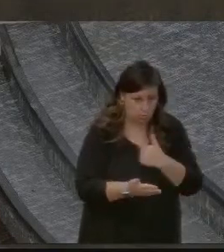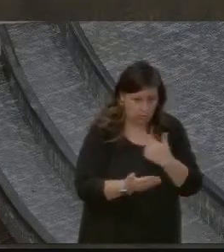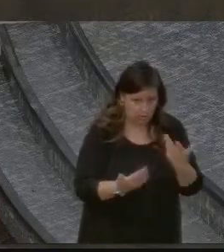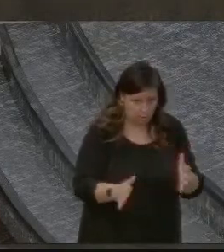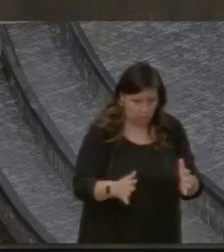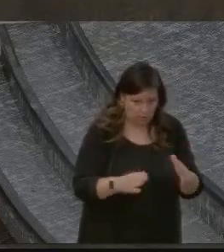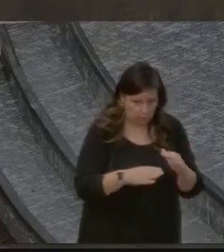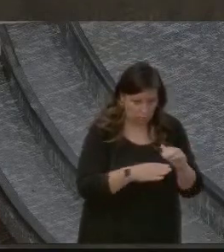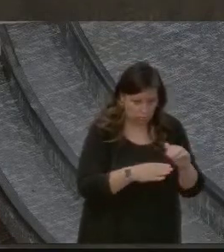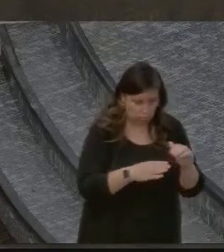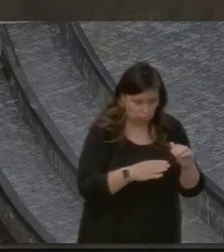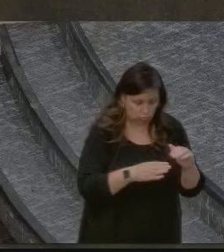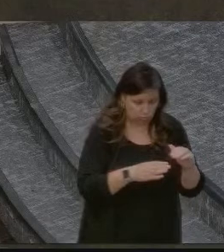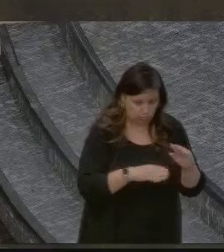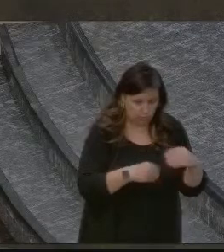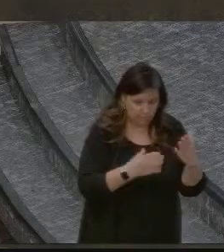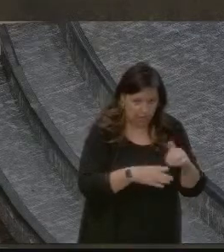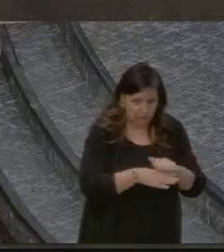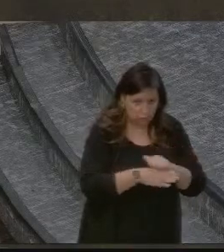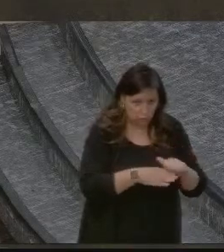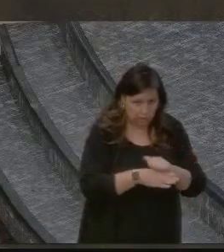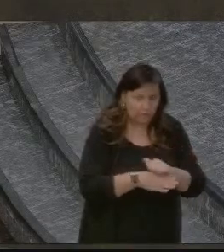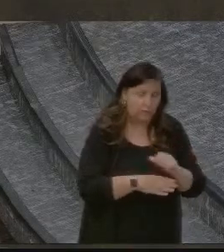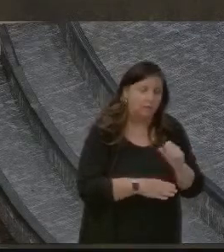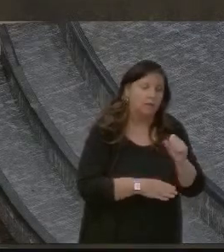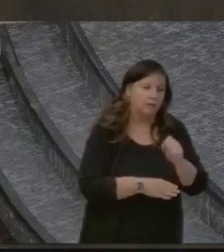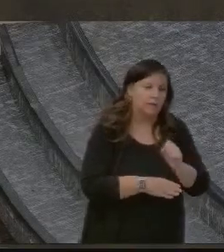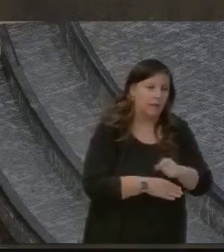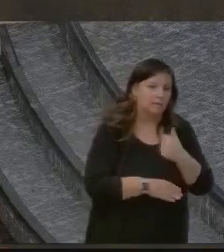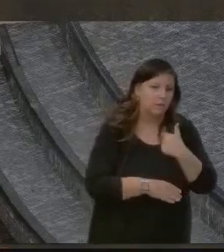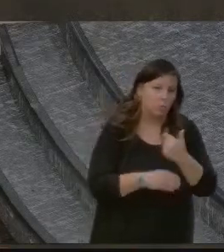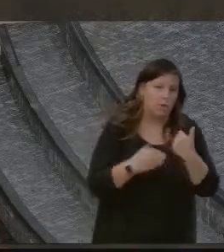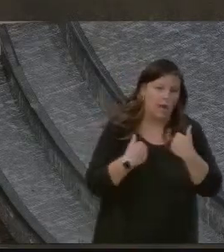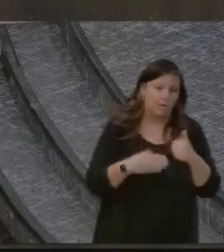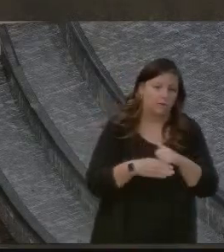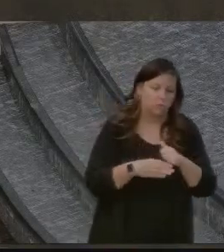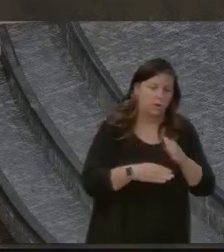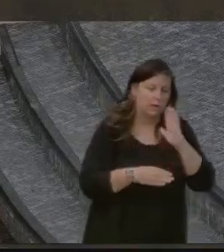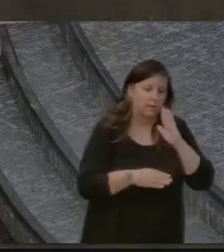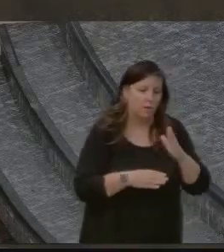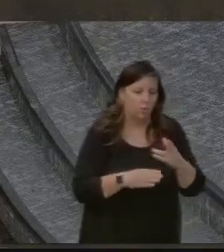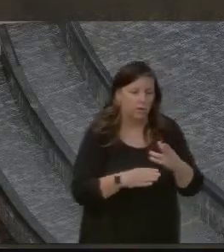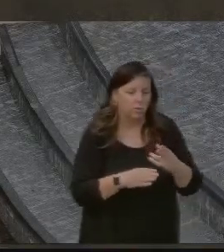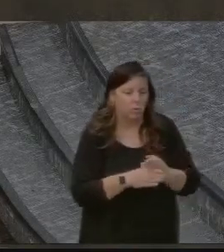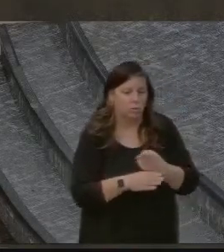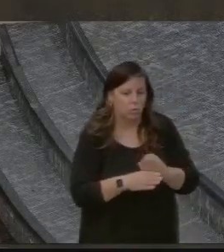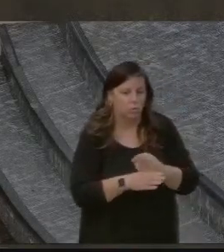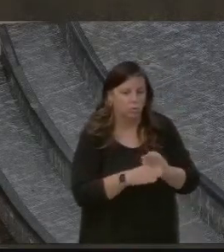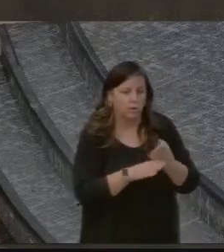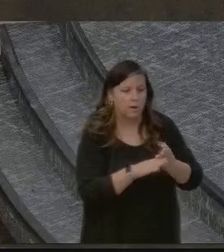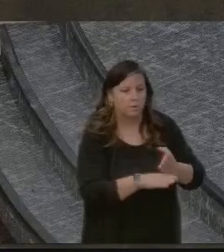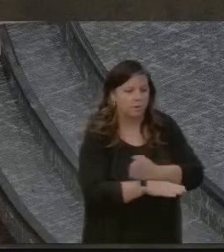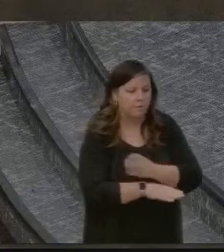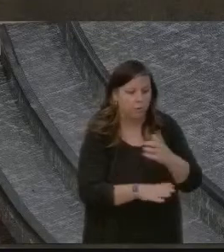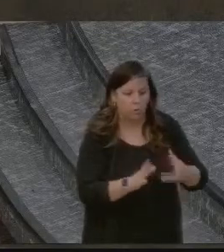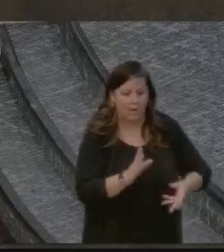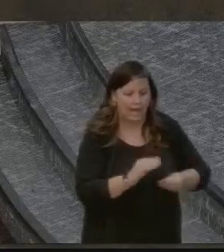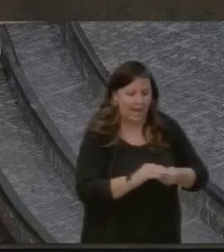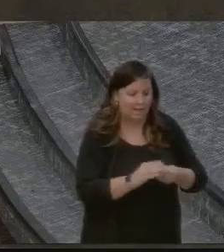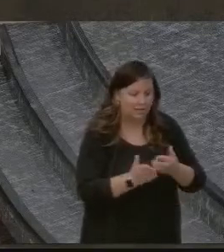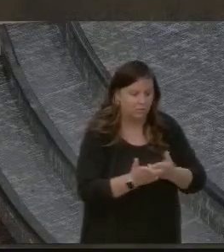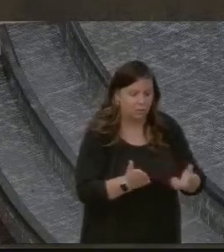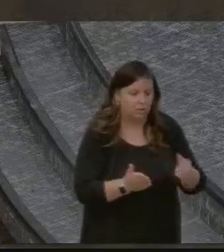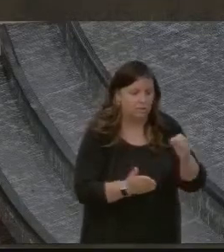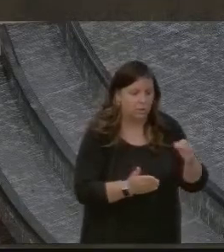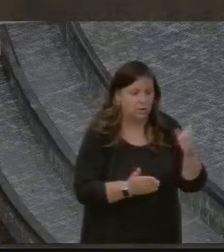training prior to adding this timeline. So we were trying to make sure that if this was